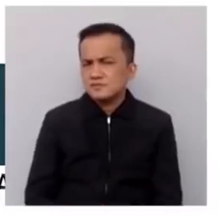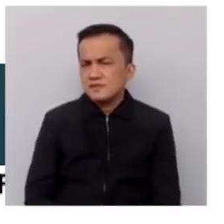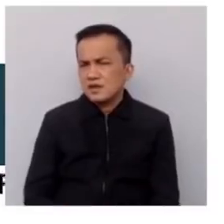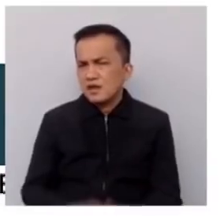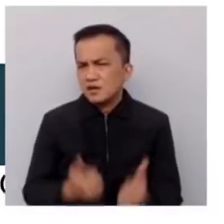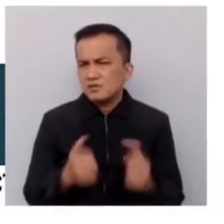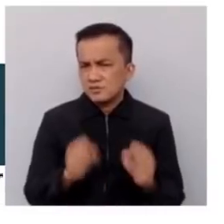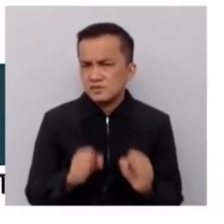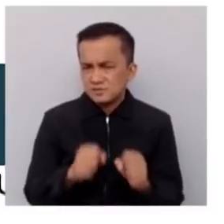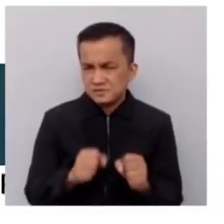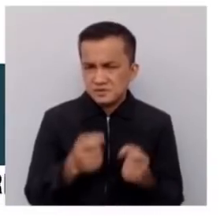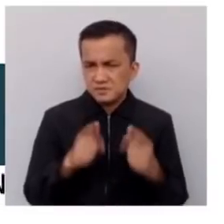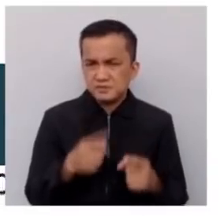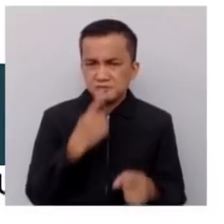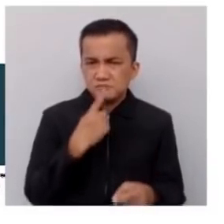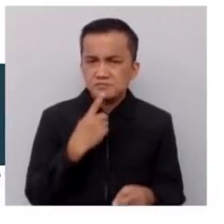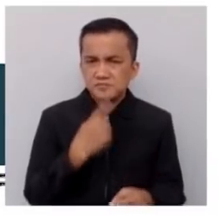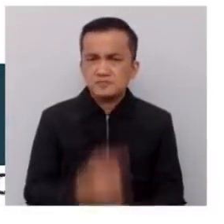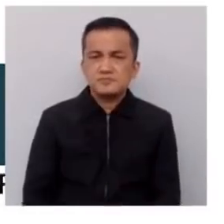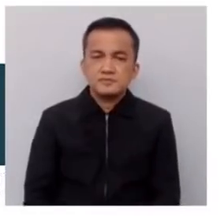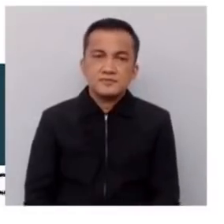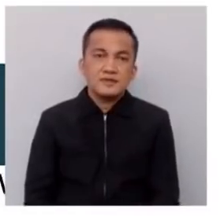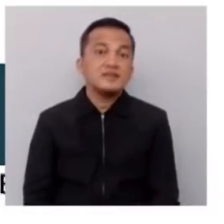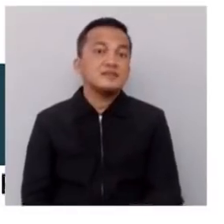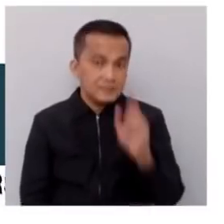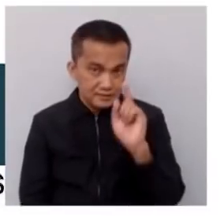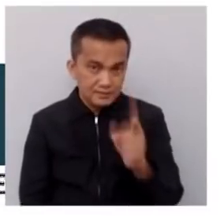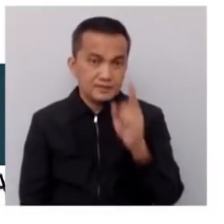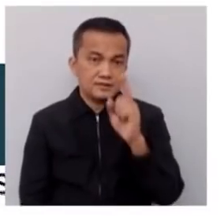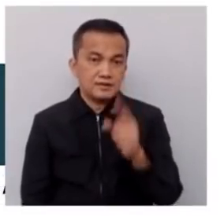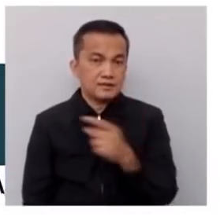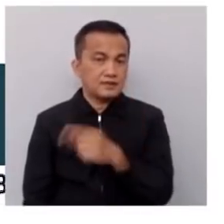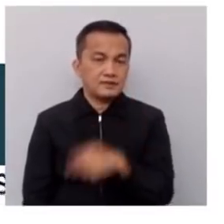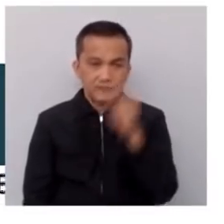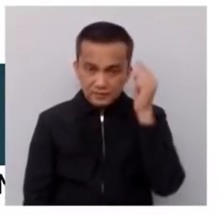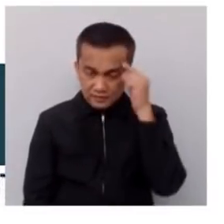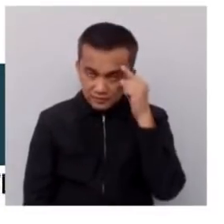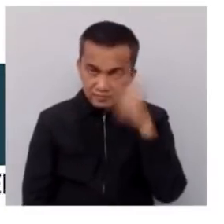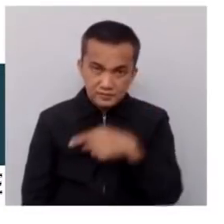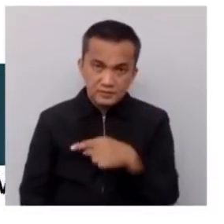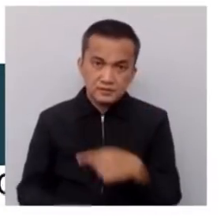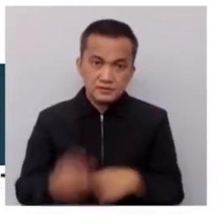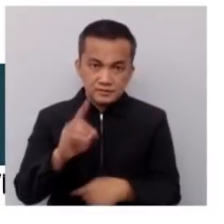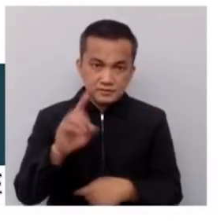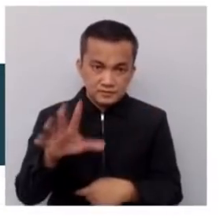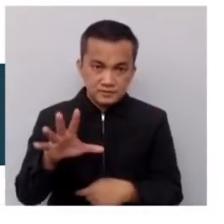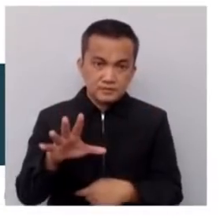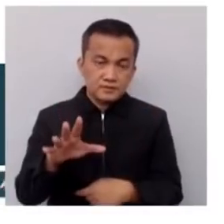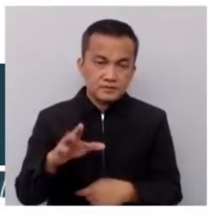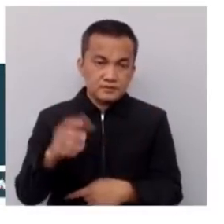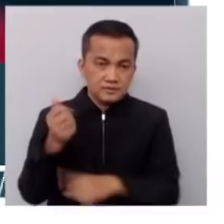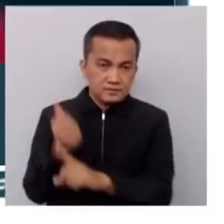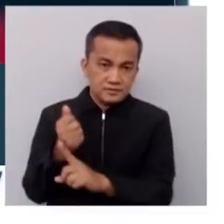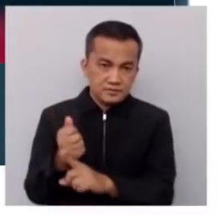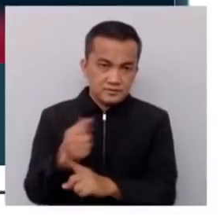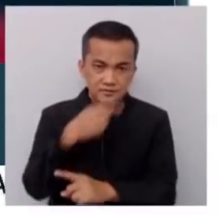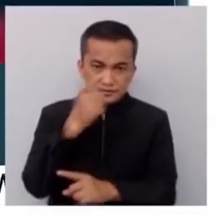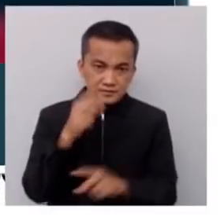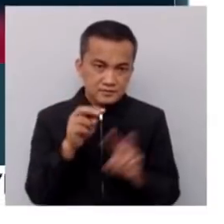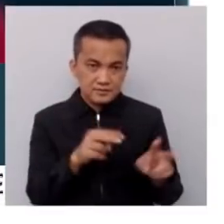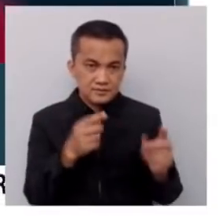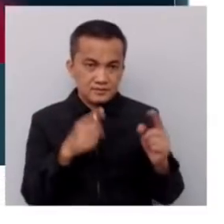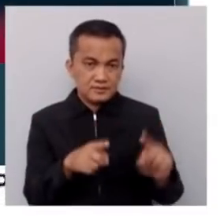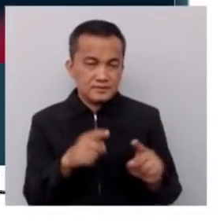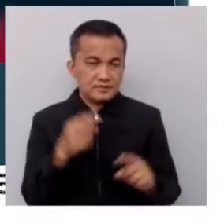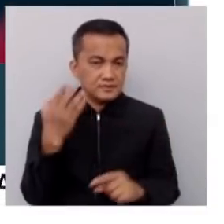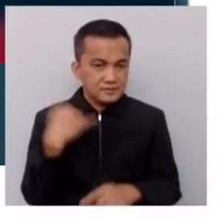this as we speak? That is exactly the thought of the cap of Senator Leila de Lima and Senator Leila de Lima herself. Because we've seen this happen in the